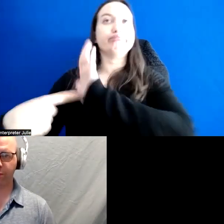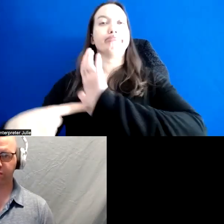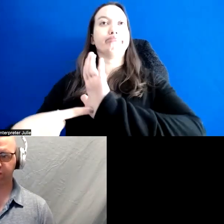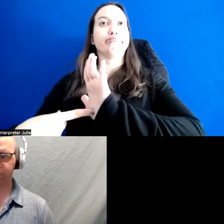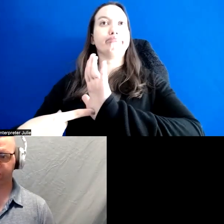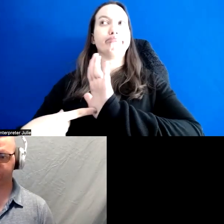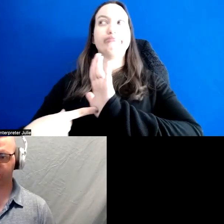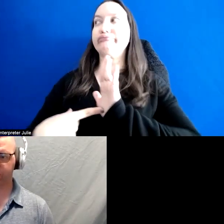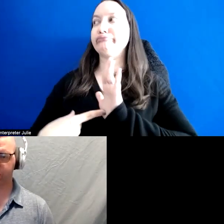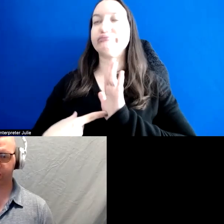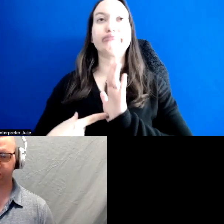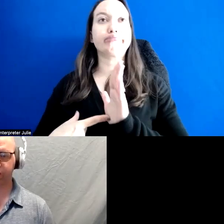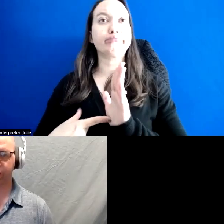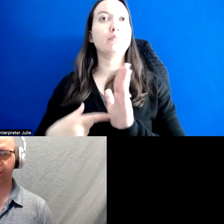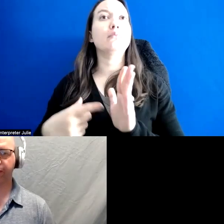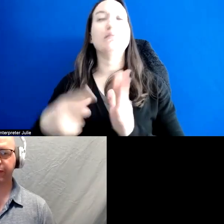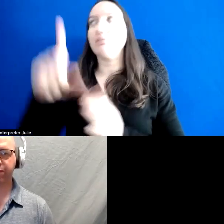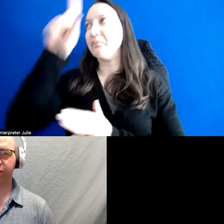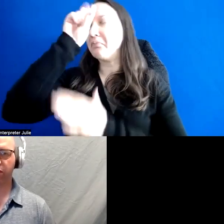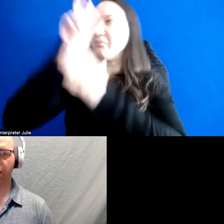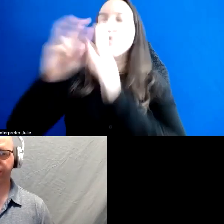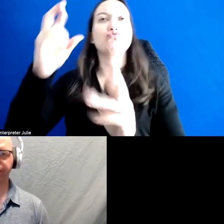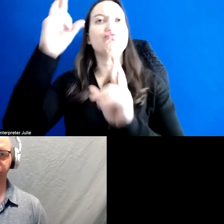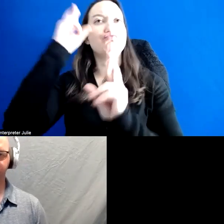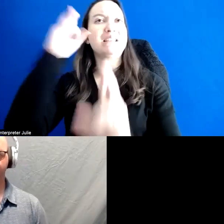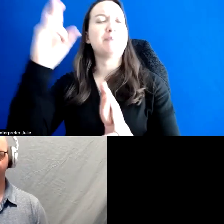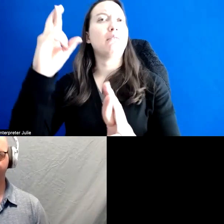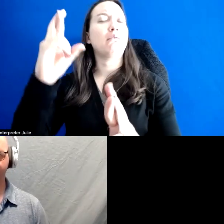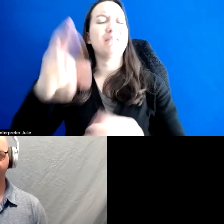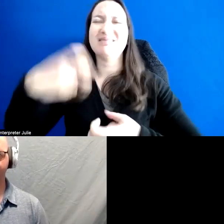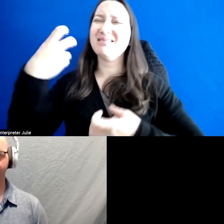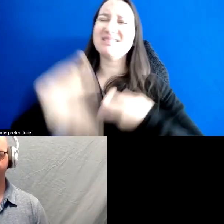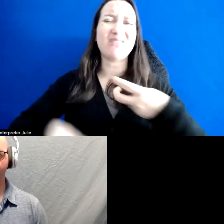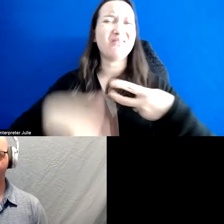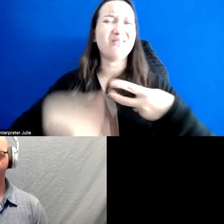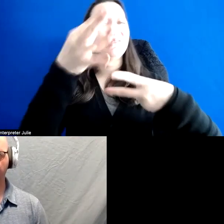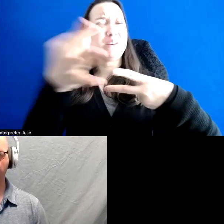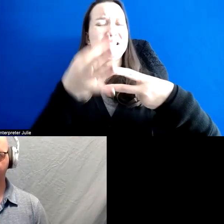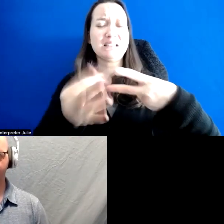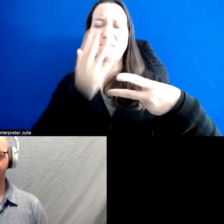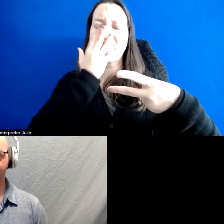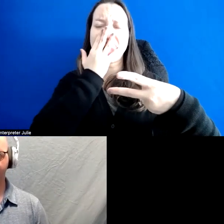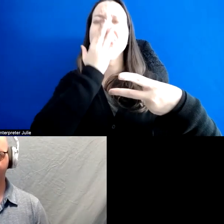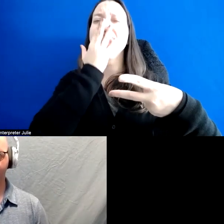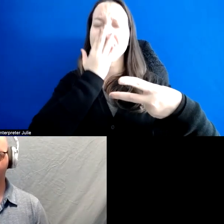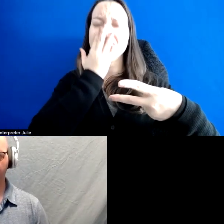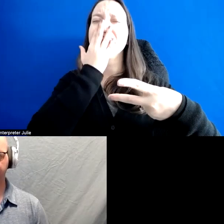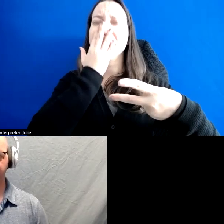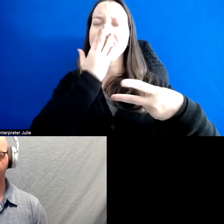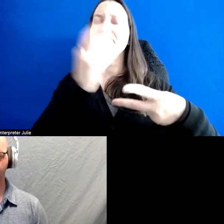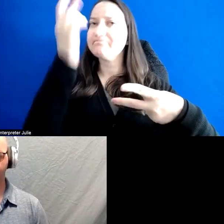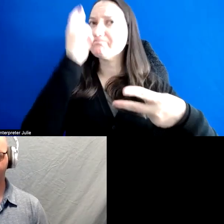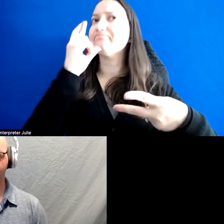us, in terms of respecting the difficulty of the choices people make and the importance